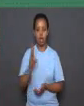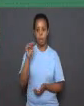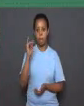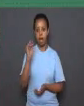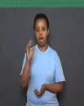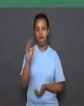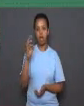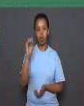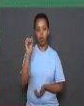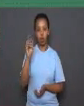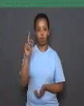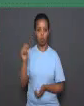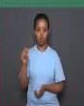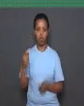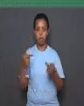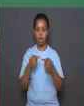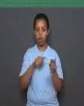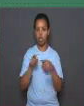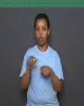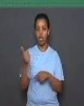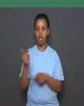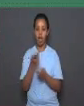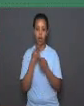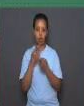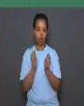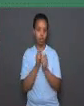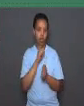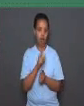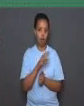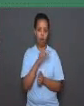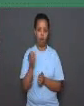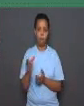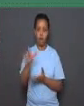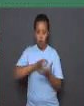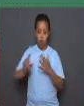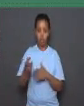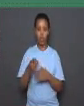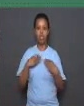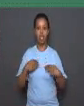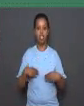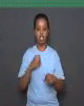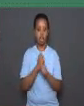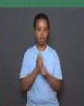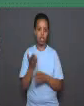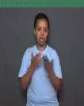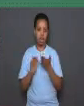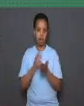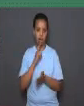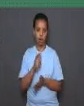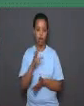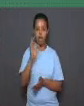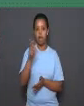Microtubules also join with other proteins to form complex structures like